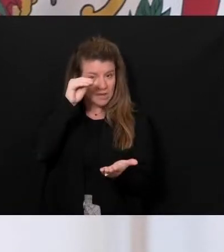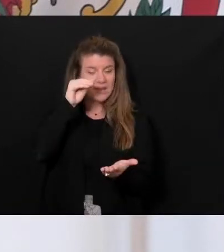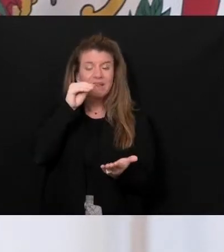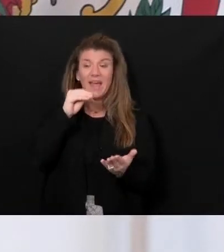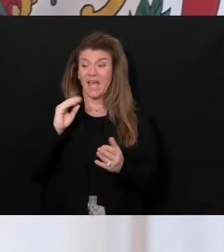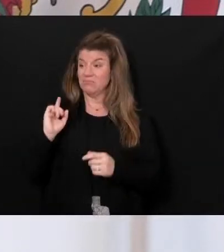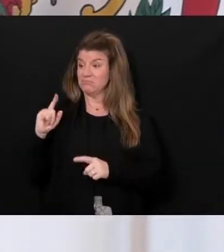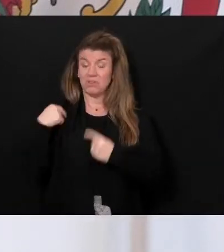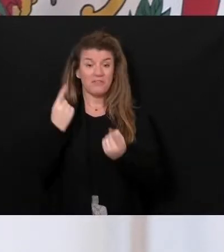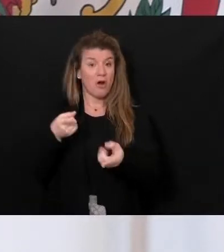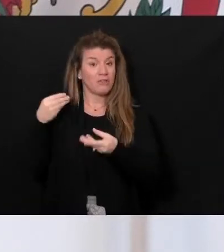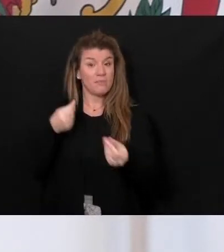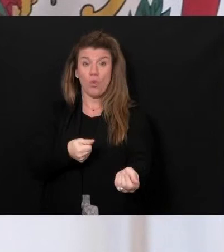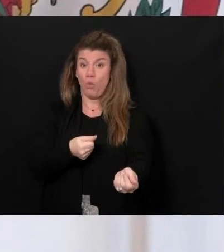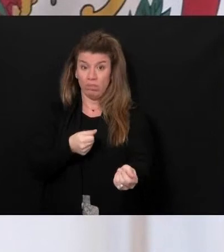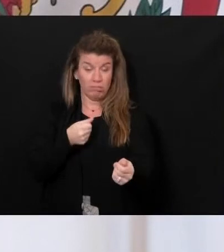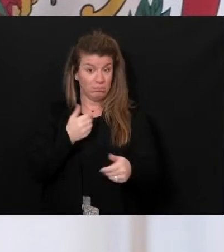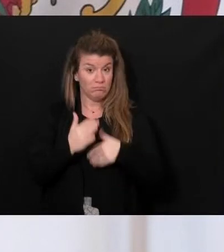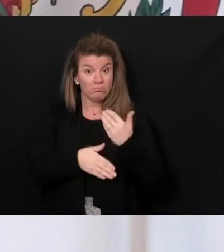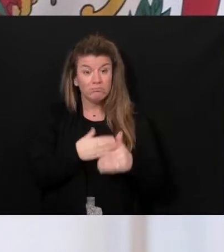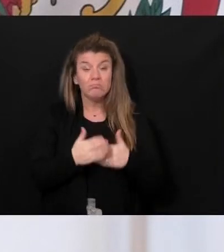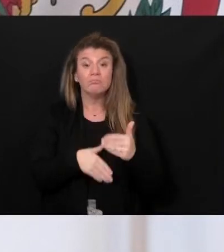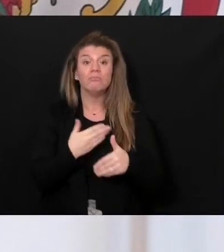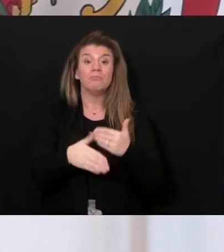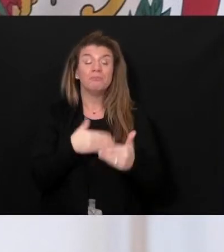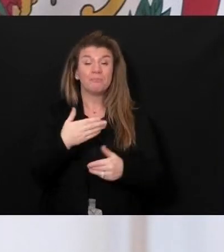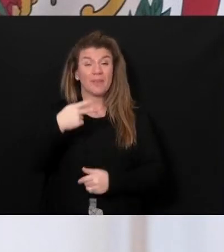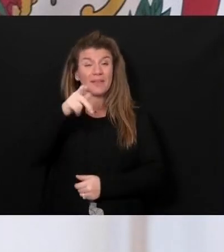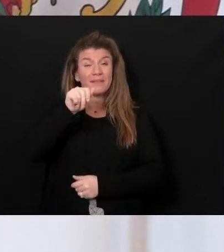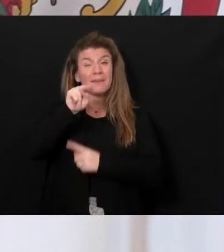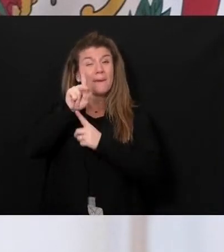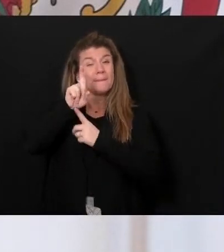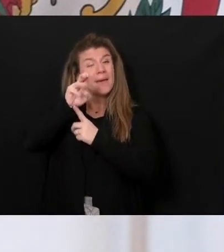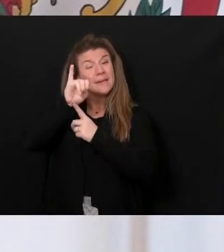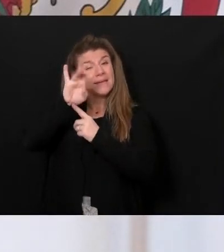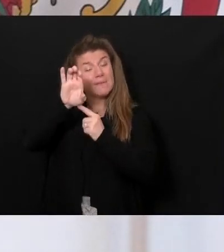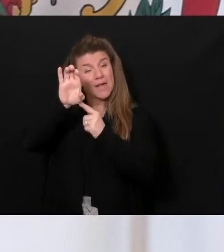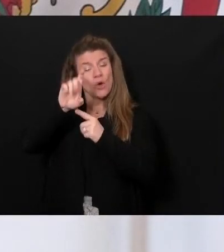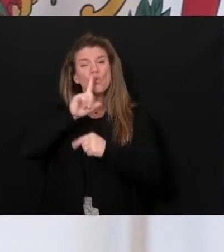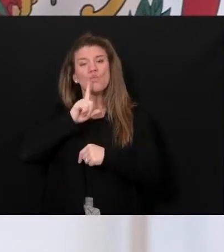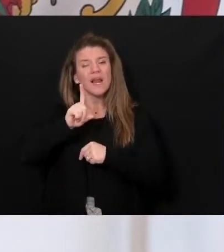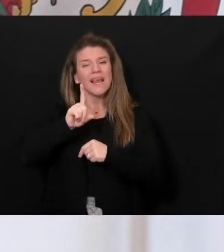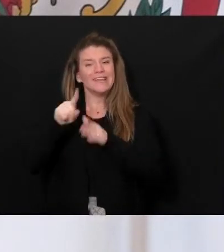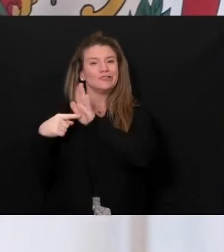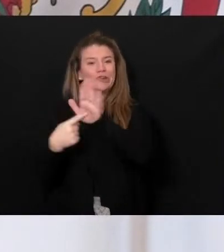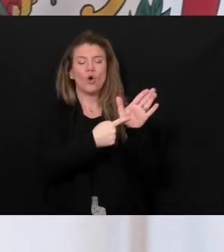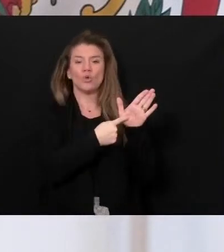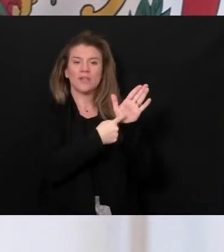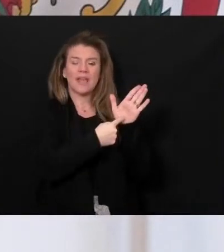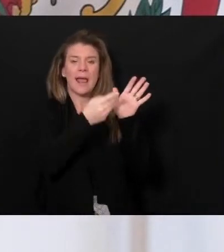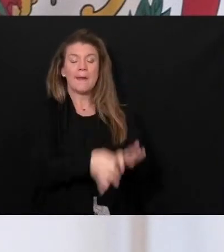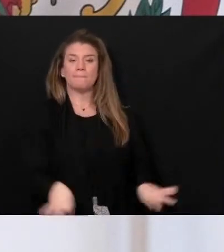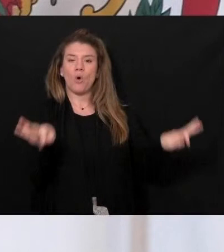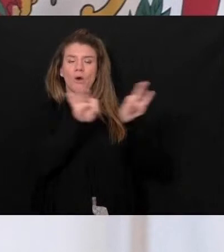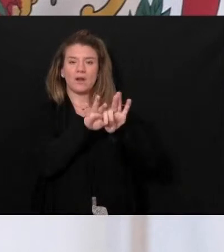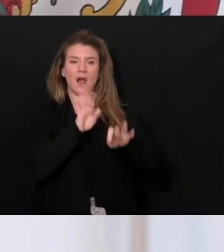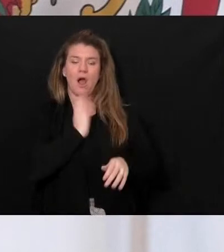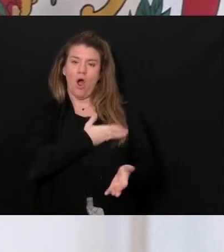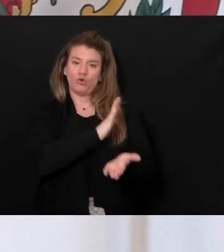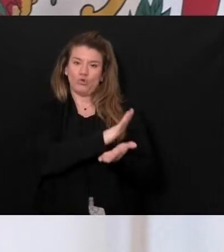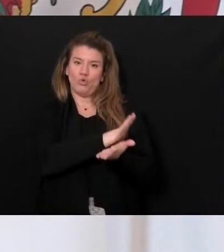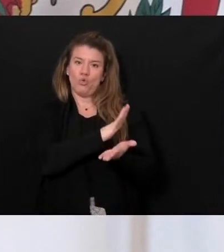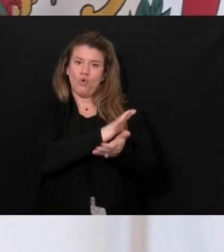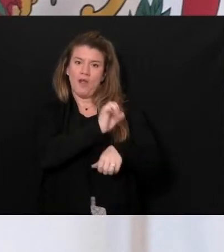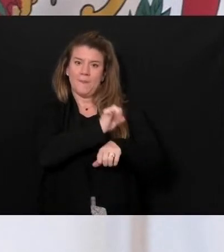going smoothly at this time. The pandemic shines a light on the important roles our teachers and service personnel